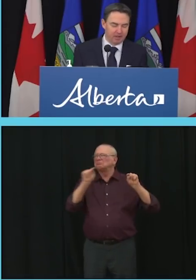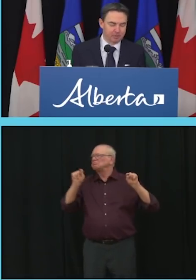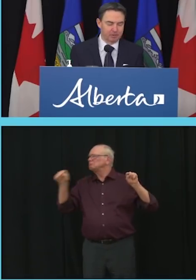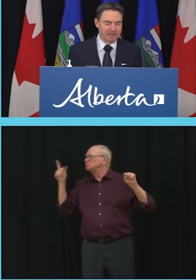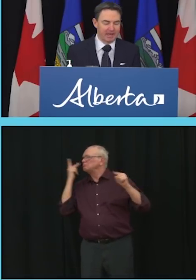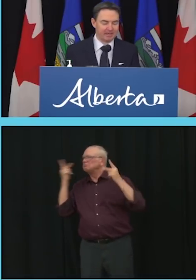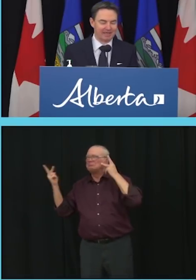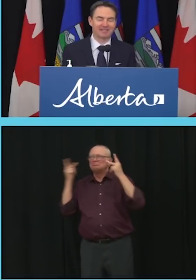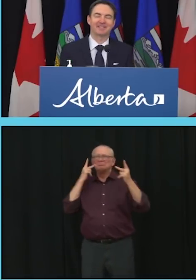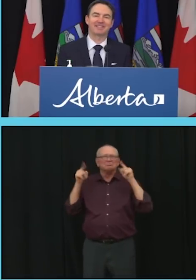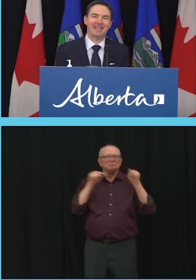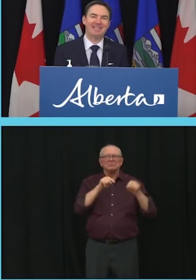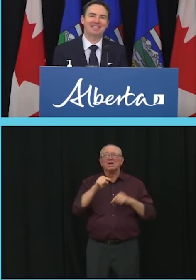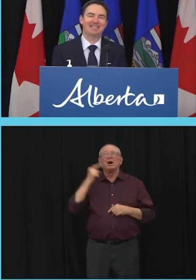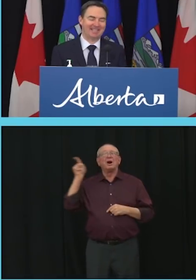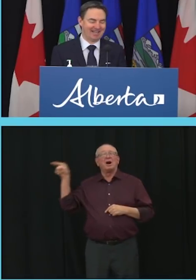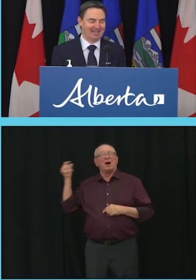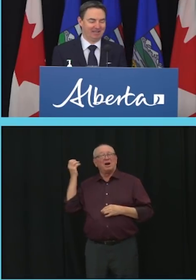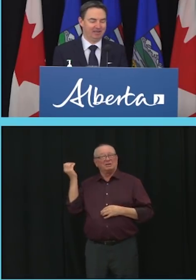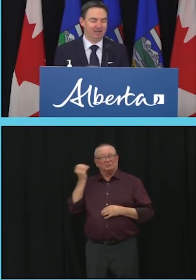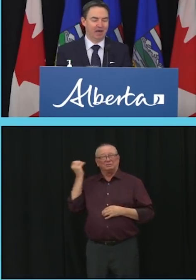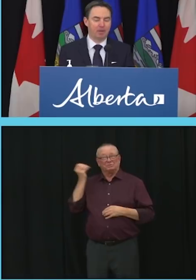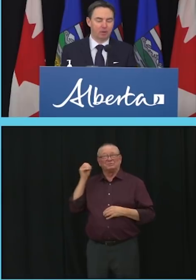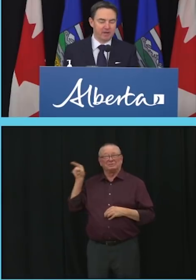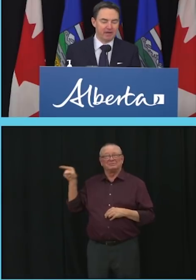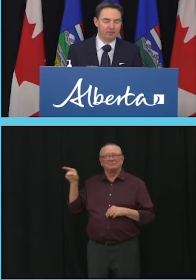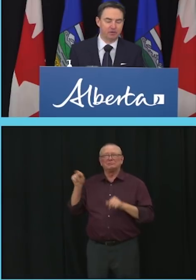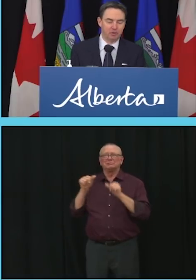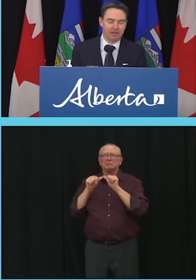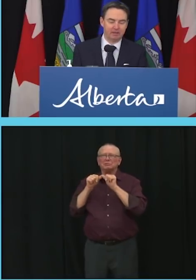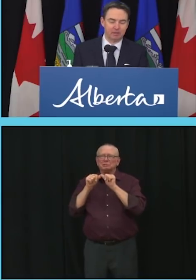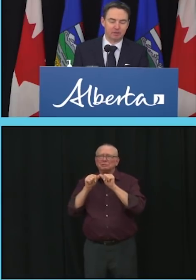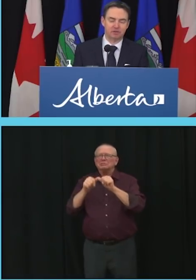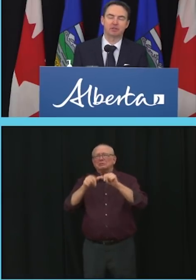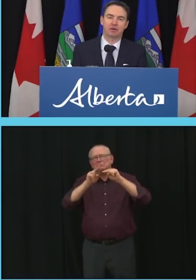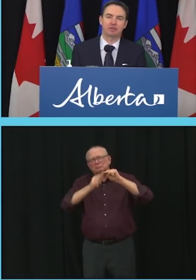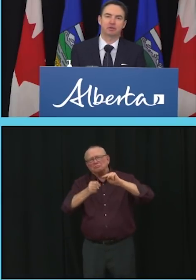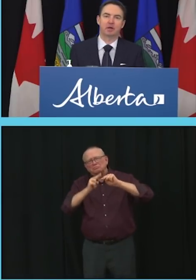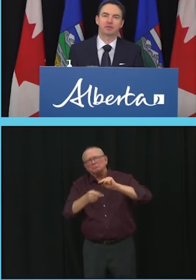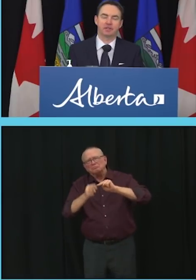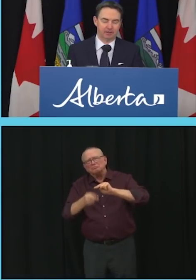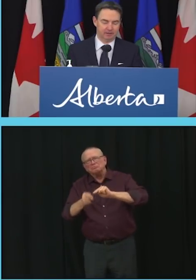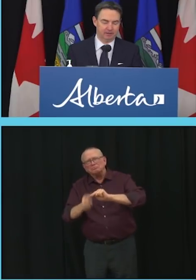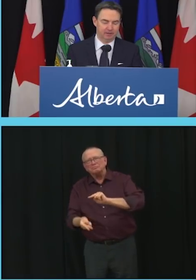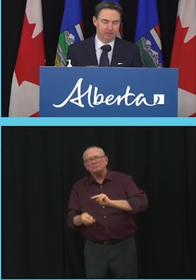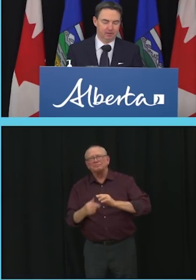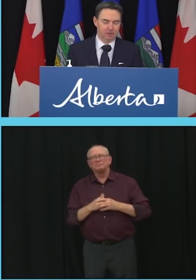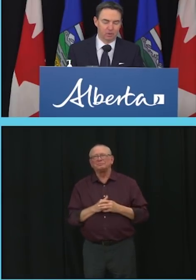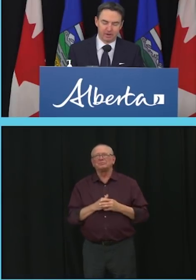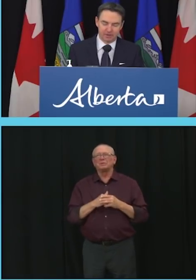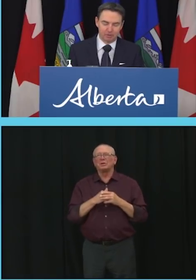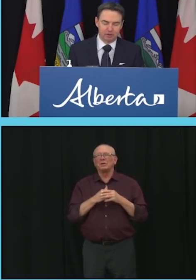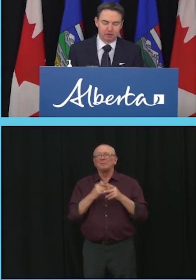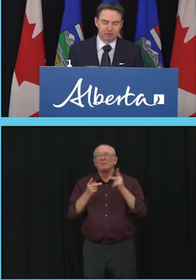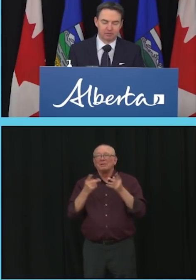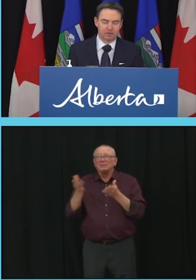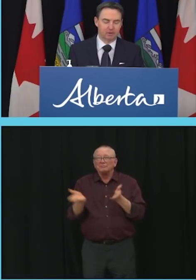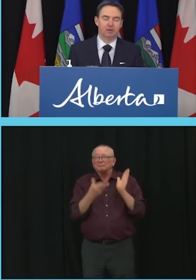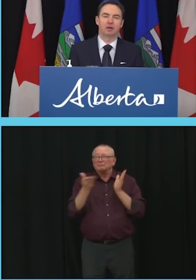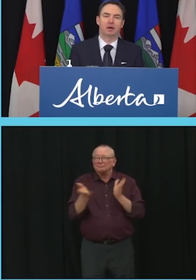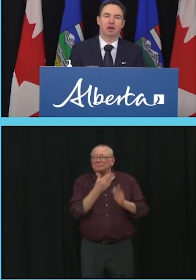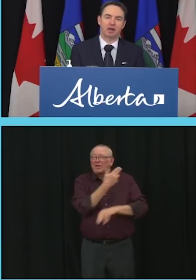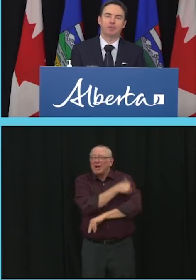number in hospital began a sustained decline about a week after new daily admissions started to drop steadily. We're on a similar